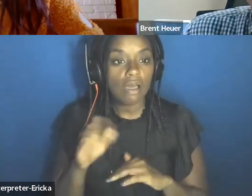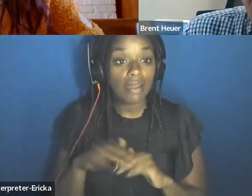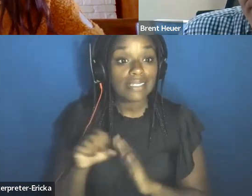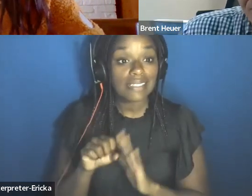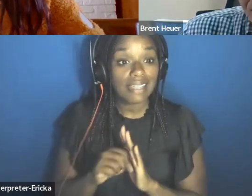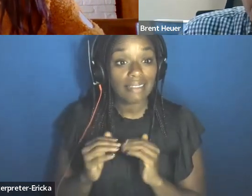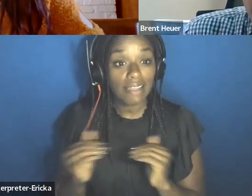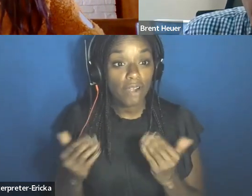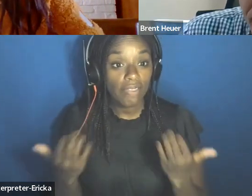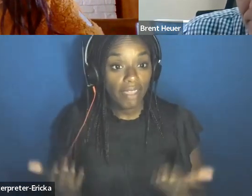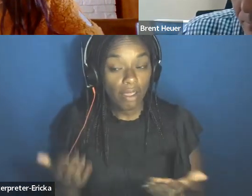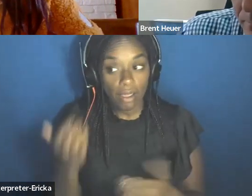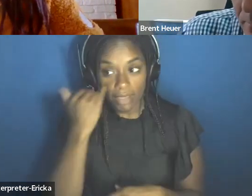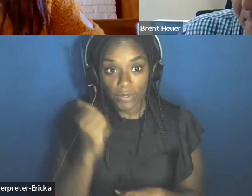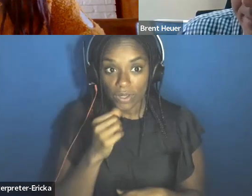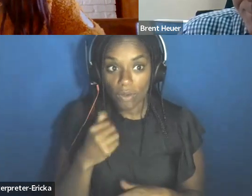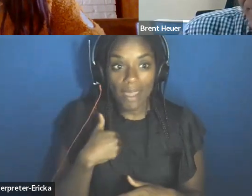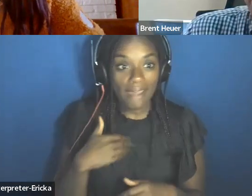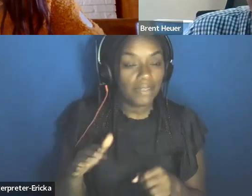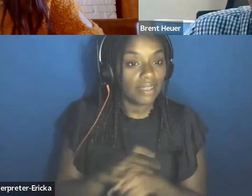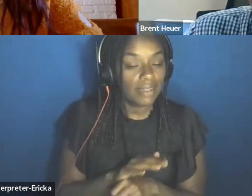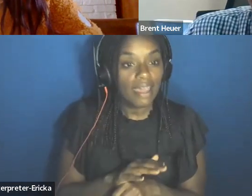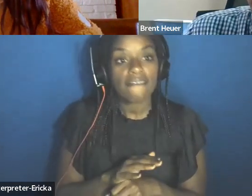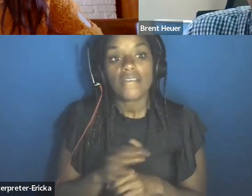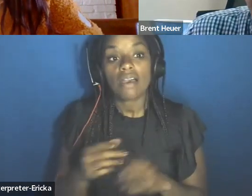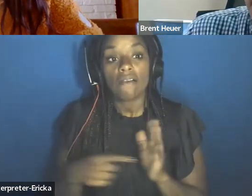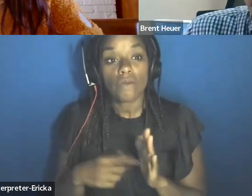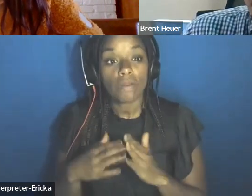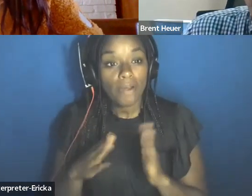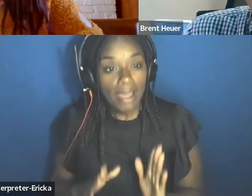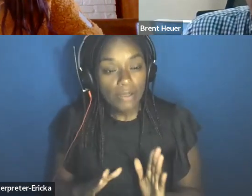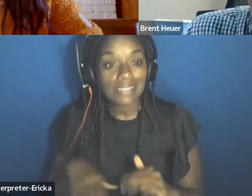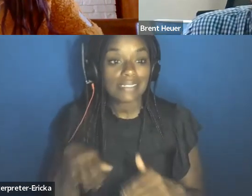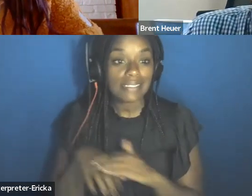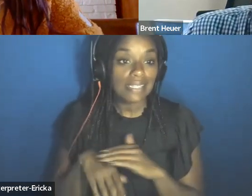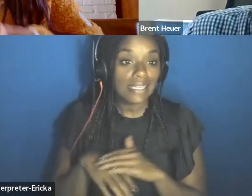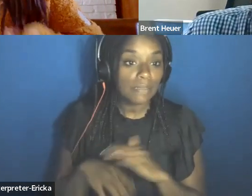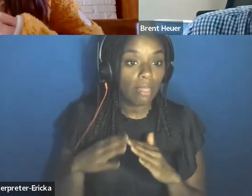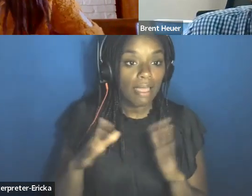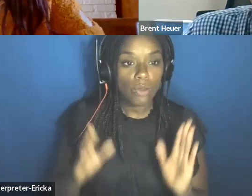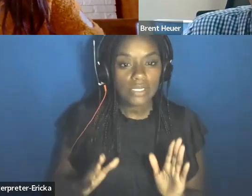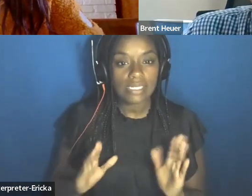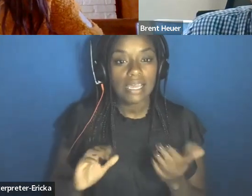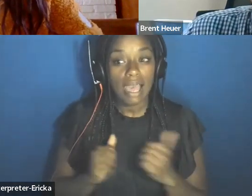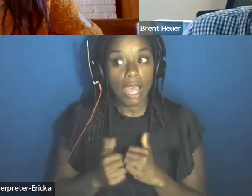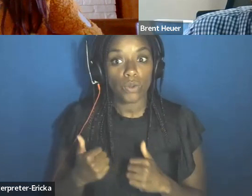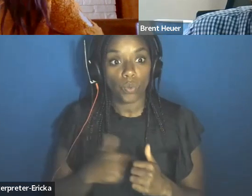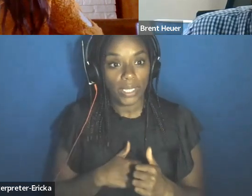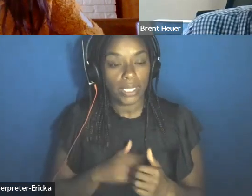a lack of housing, lack of affordable housing, lack of accessible housing. How do we become synonymous